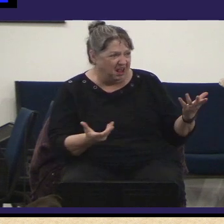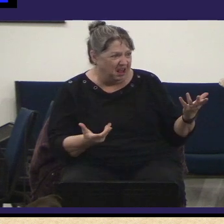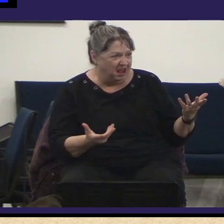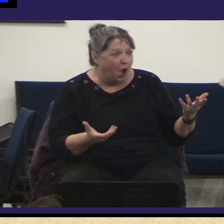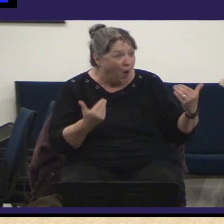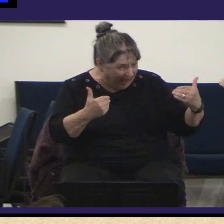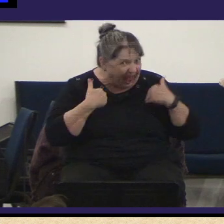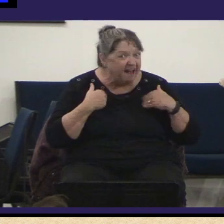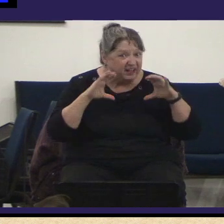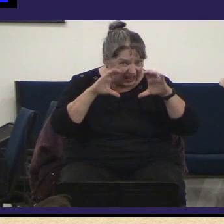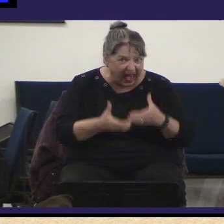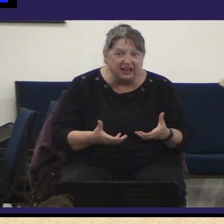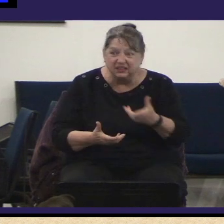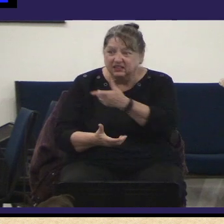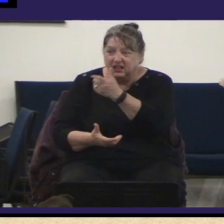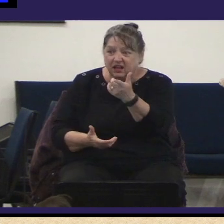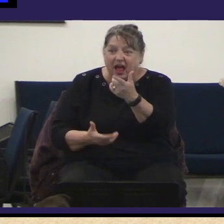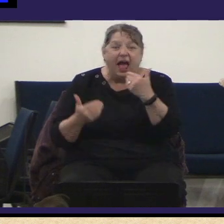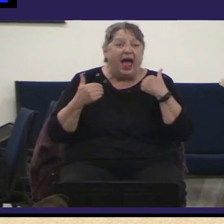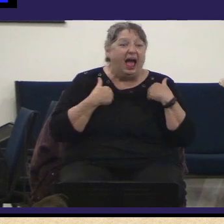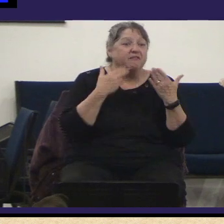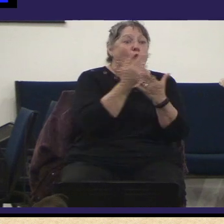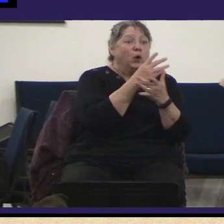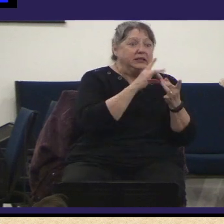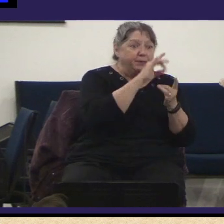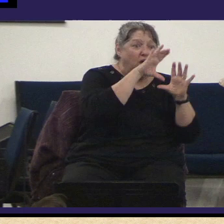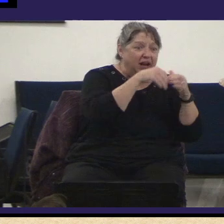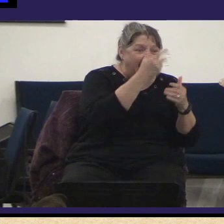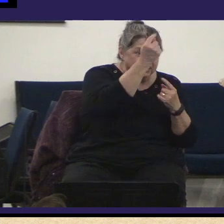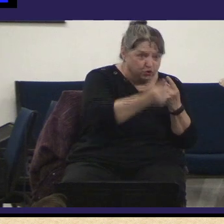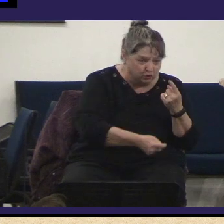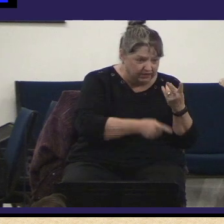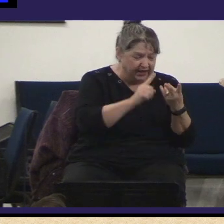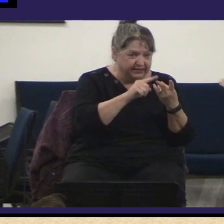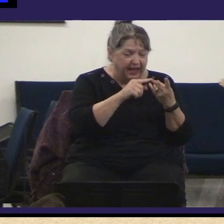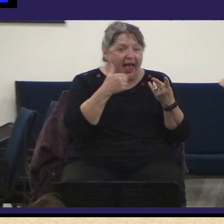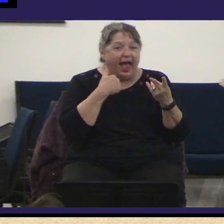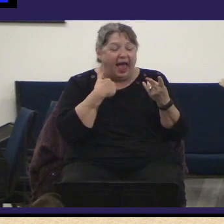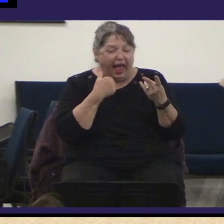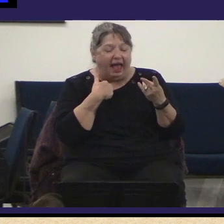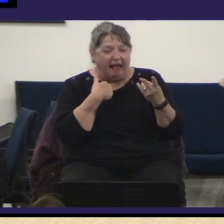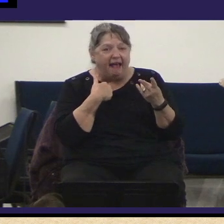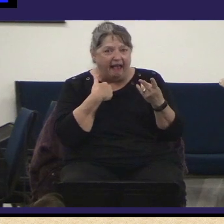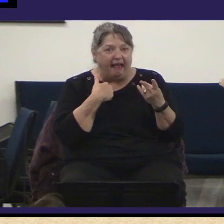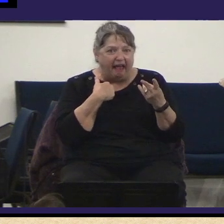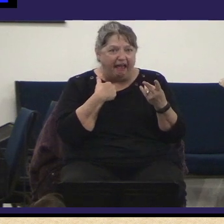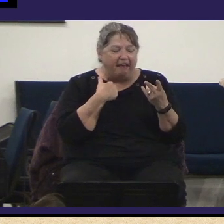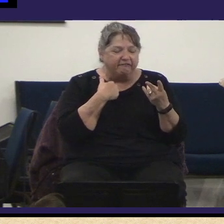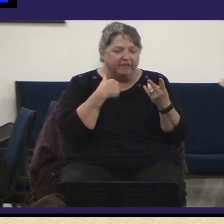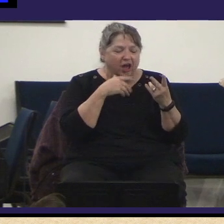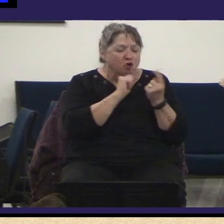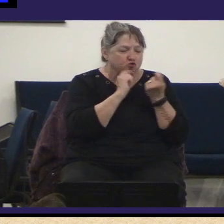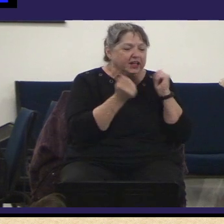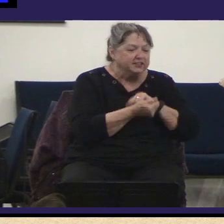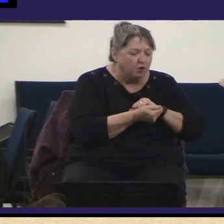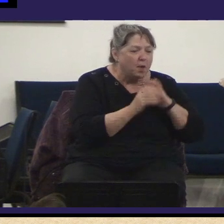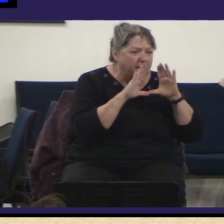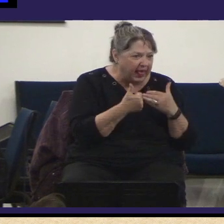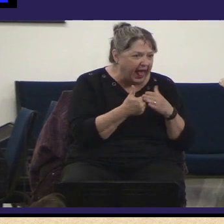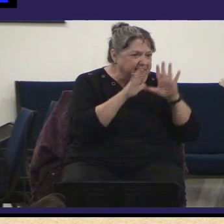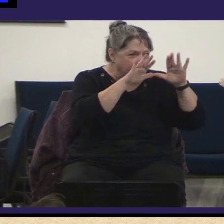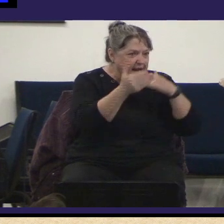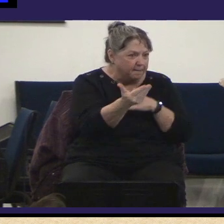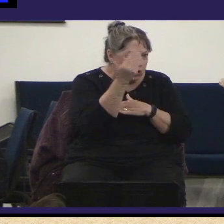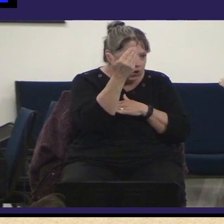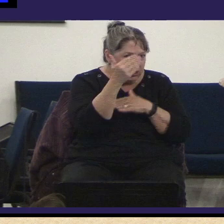offered, Spirit class, Holy Spirit class, the classes are being offered. Why? Because that's what told me on Tuesday when Mike shared something,